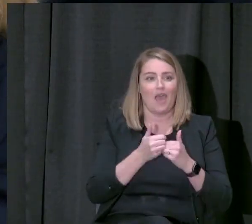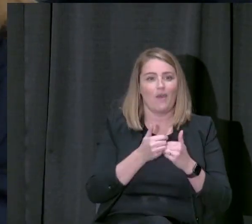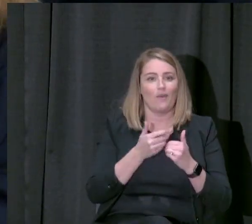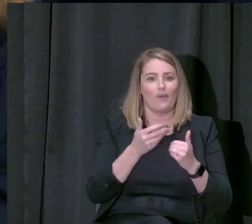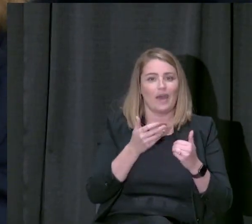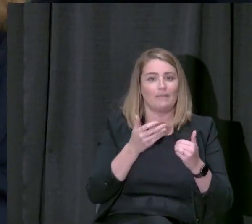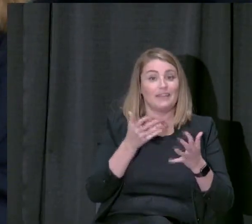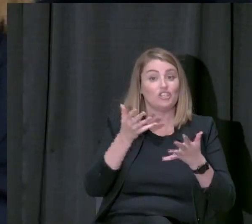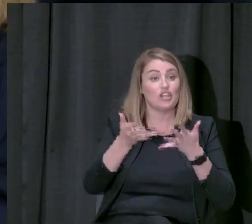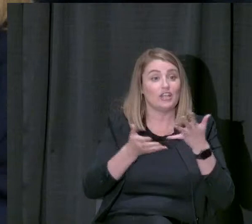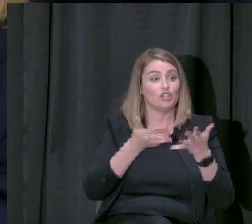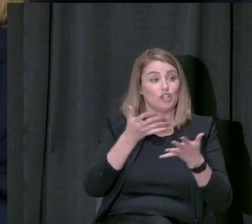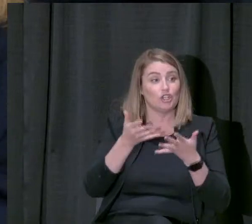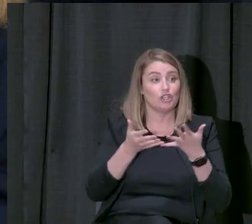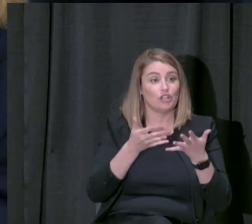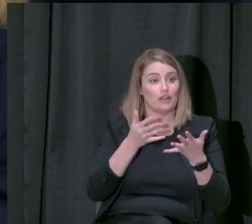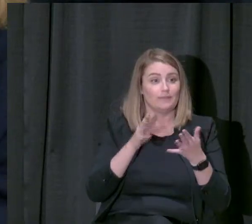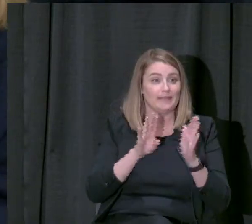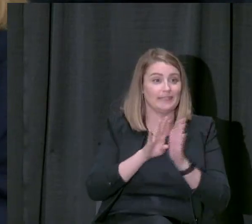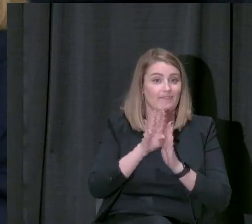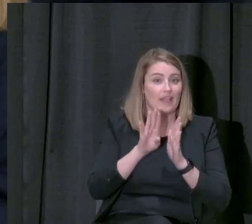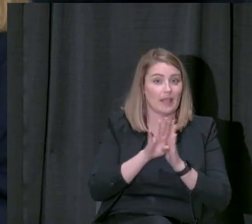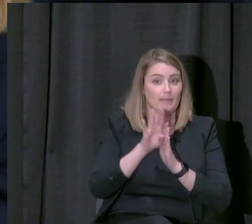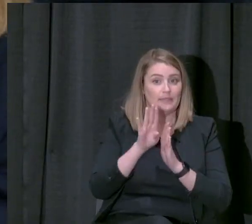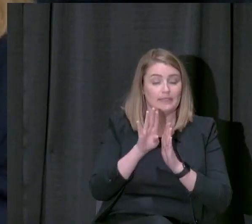been developed, it's based on,